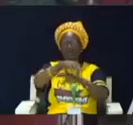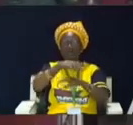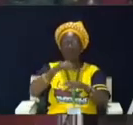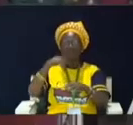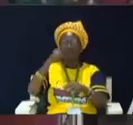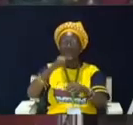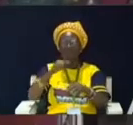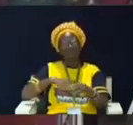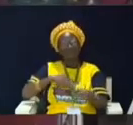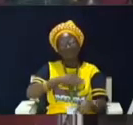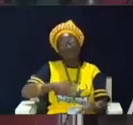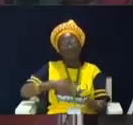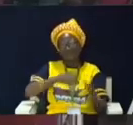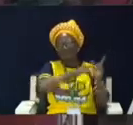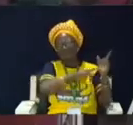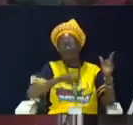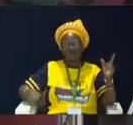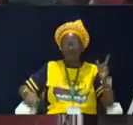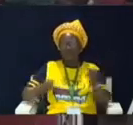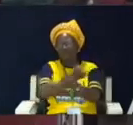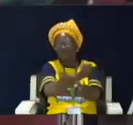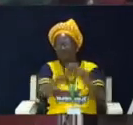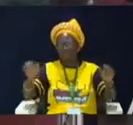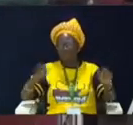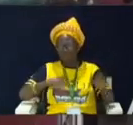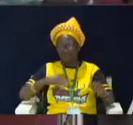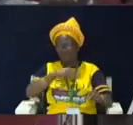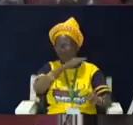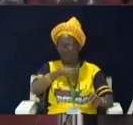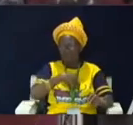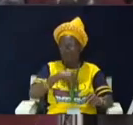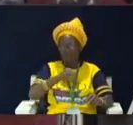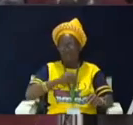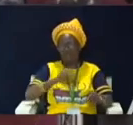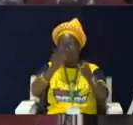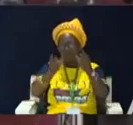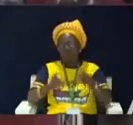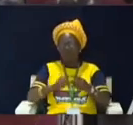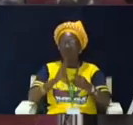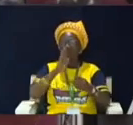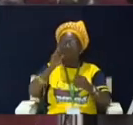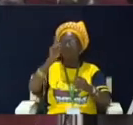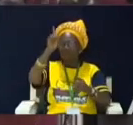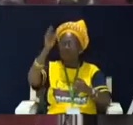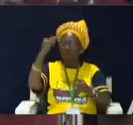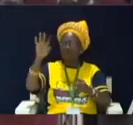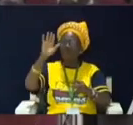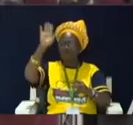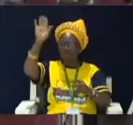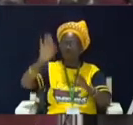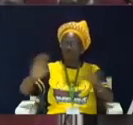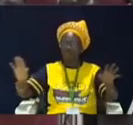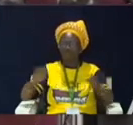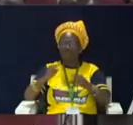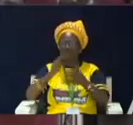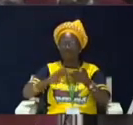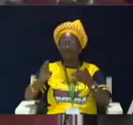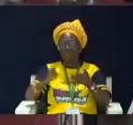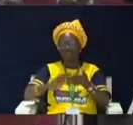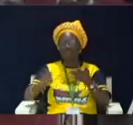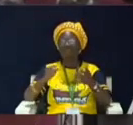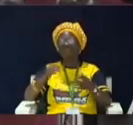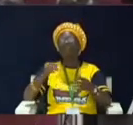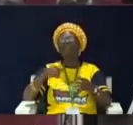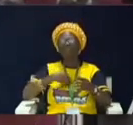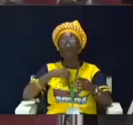save my soul. I want to be one of your children. Forgive all my sins, Lord. Let